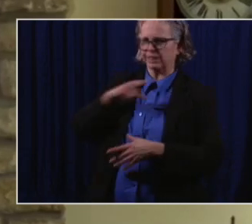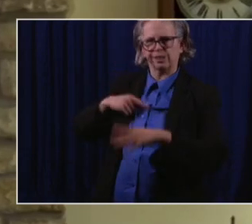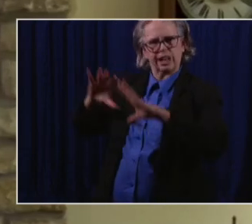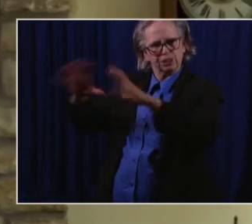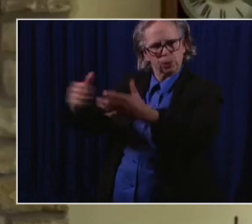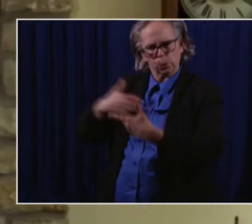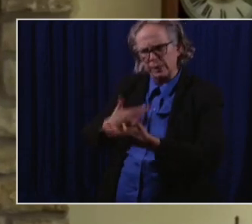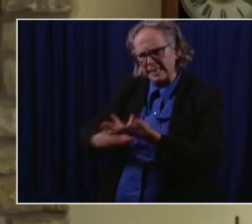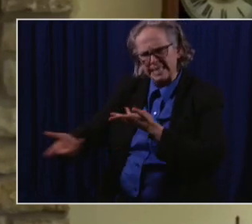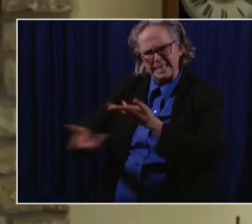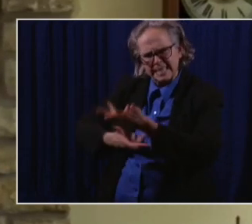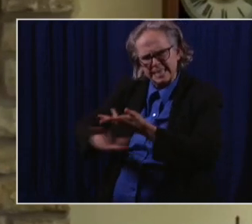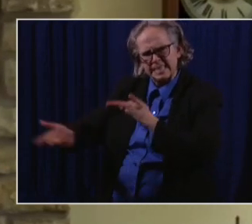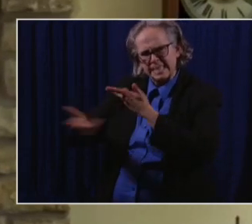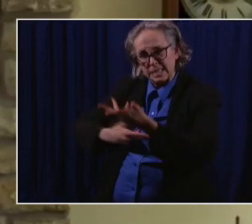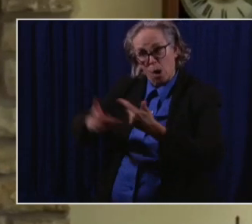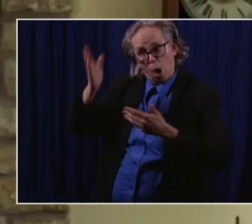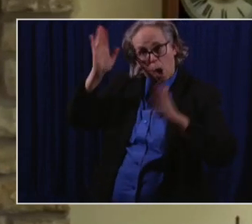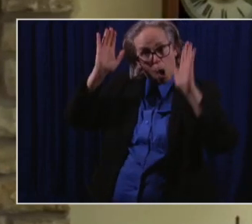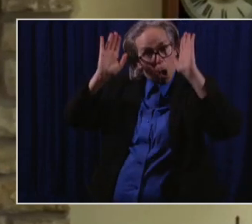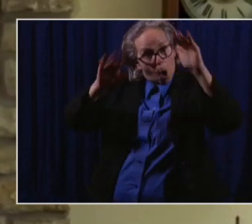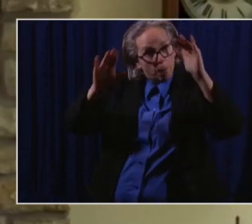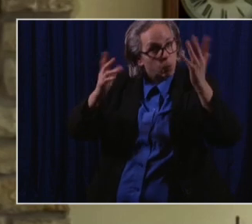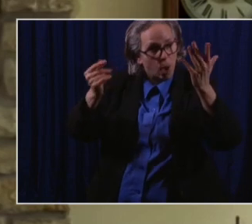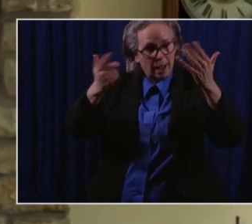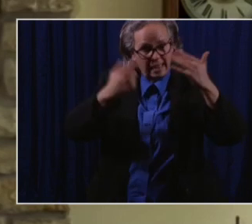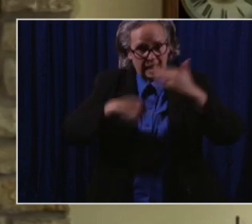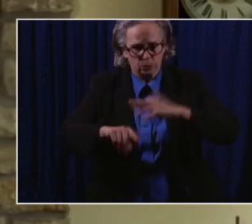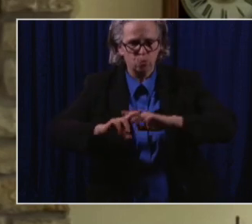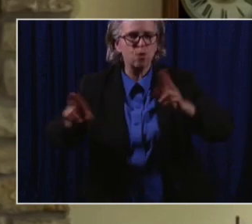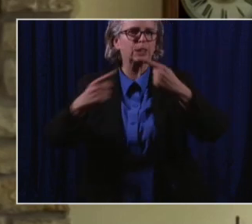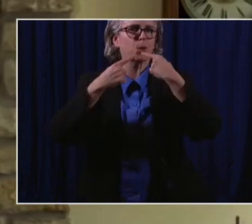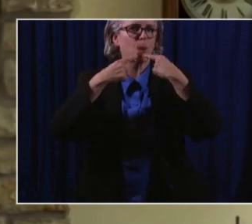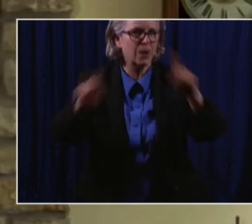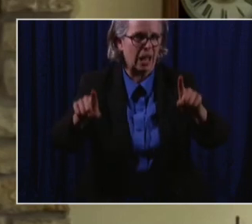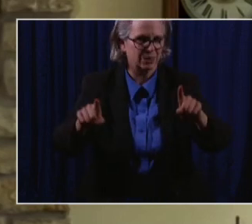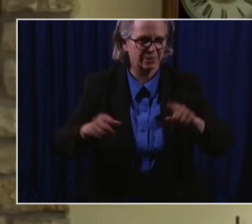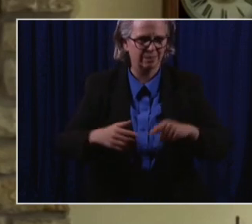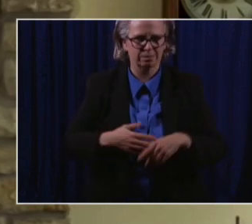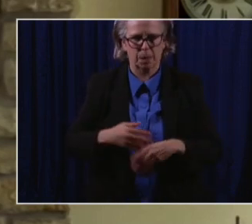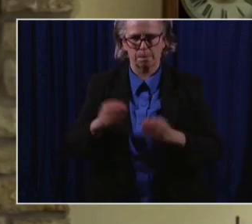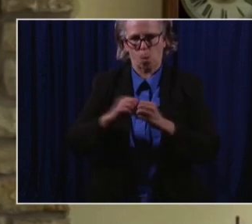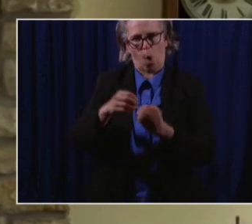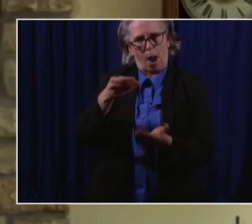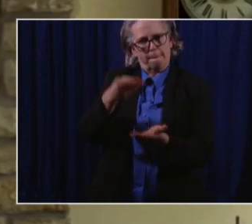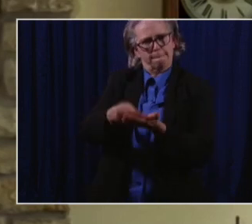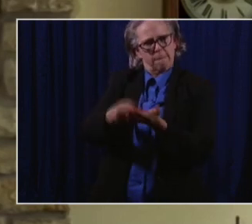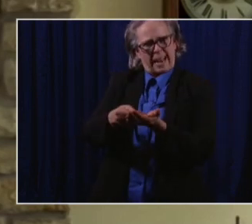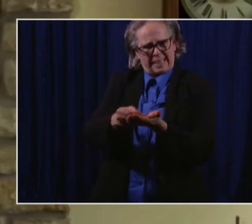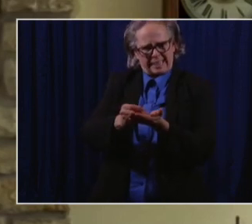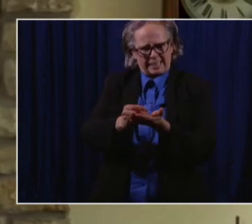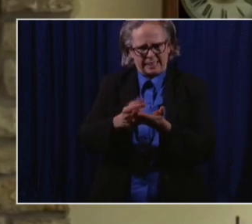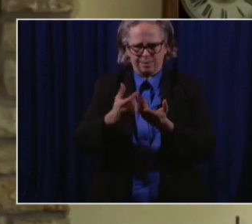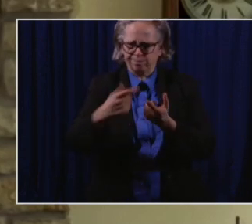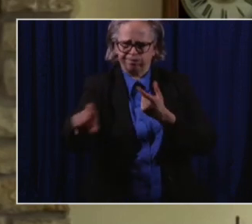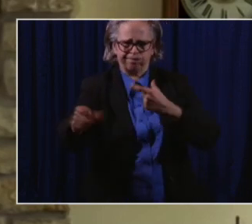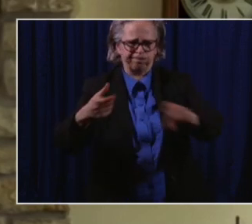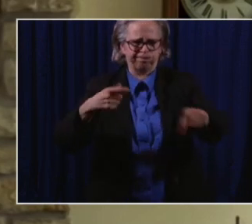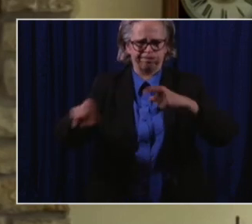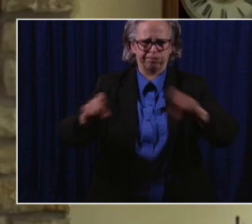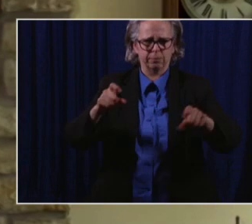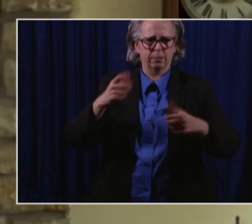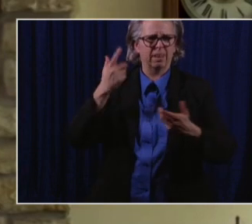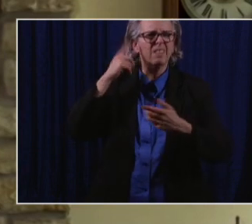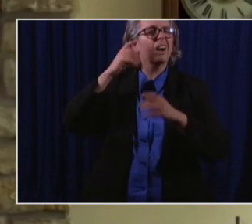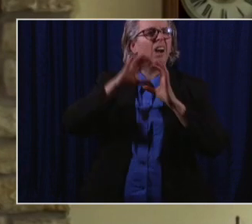early next week about some money that we will take, the coronavirus money, that we